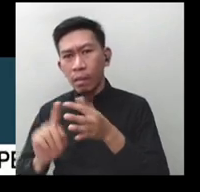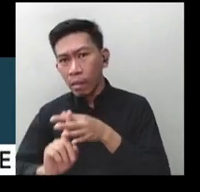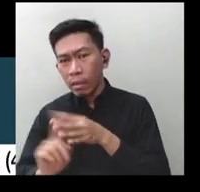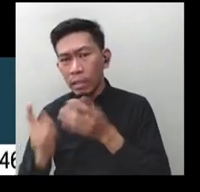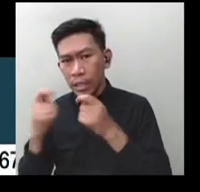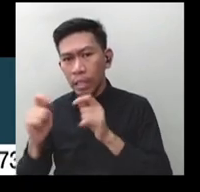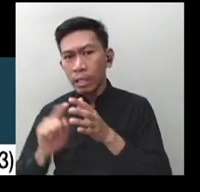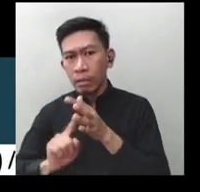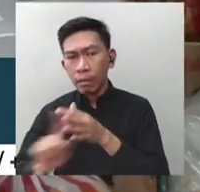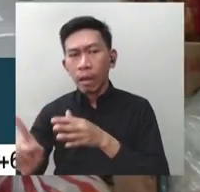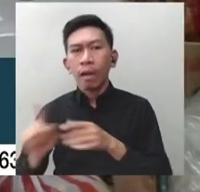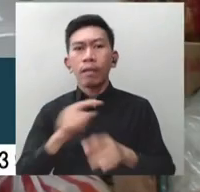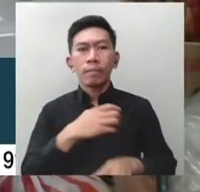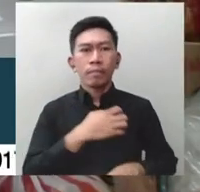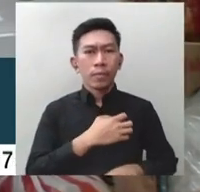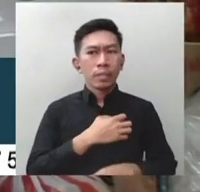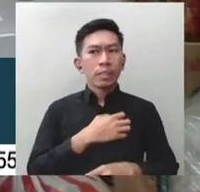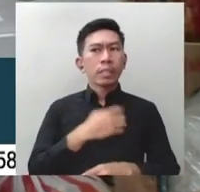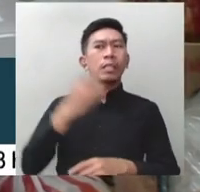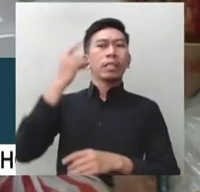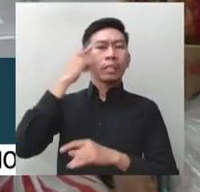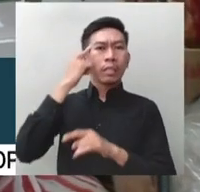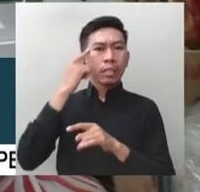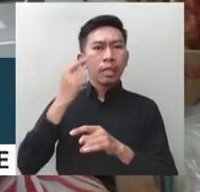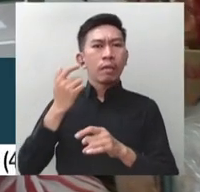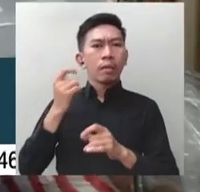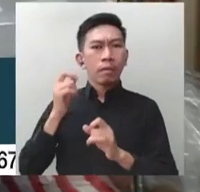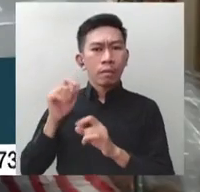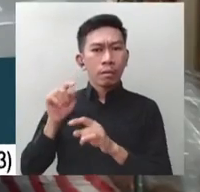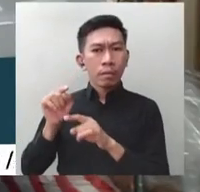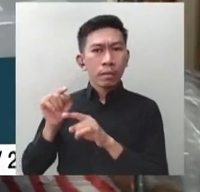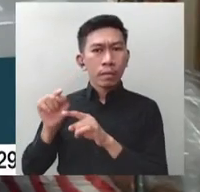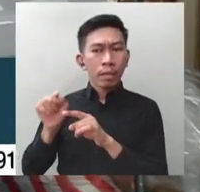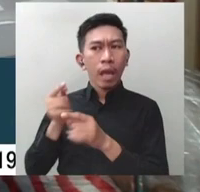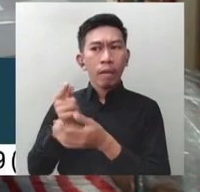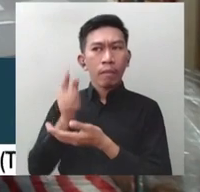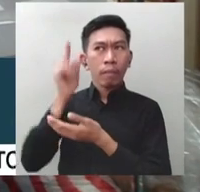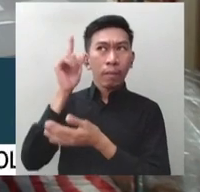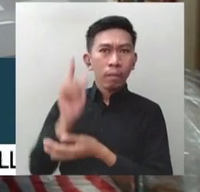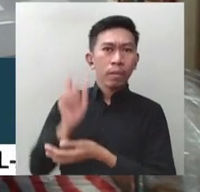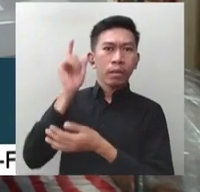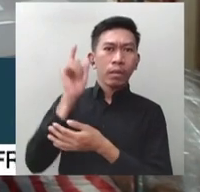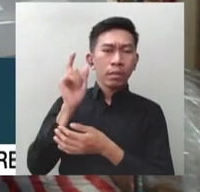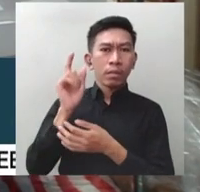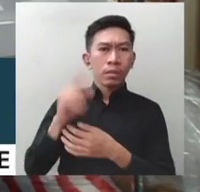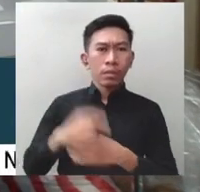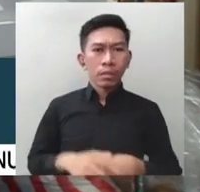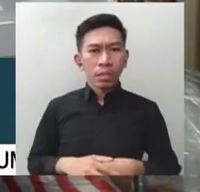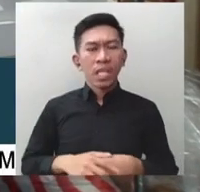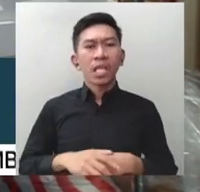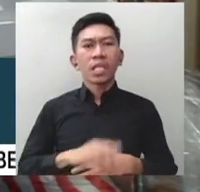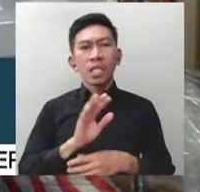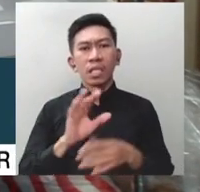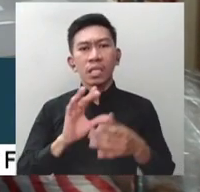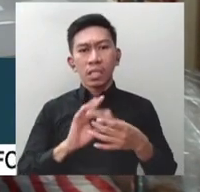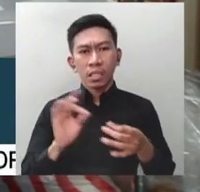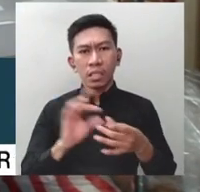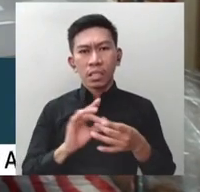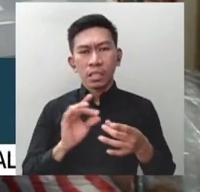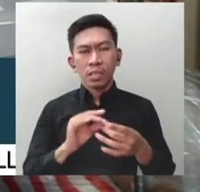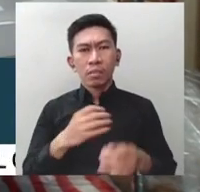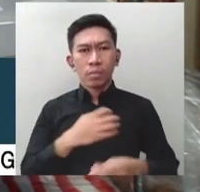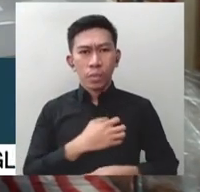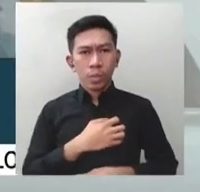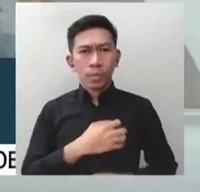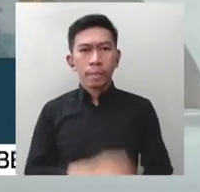prompted the police involved to fire a warning shot. And at least that is according to the version of the police involved this time.